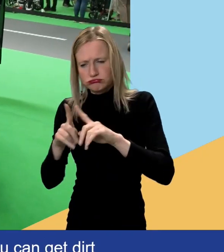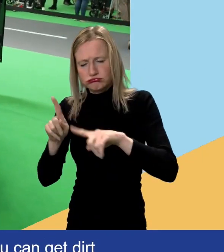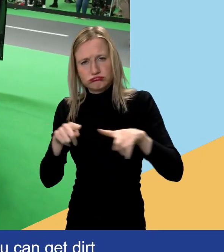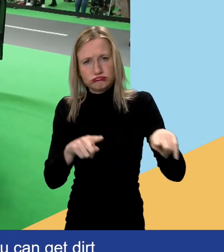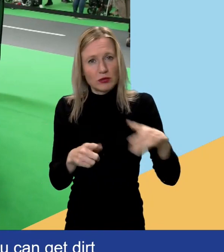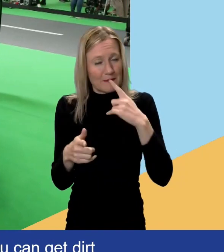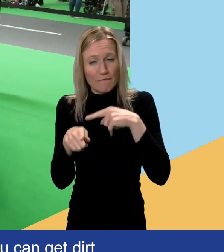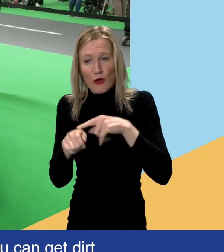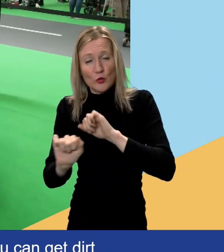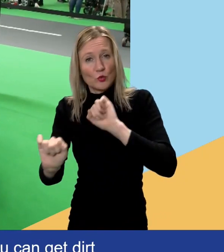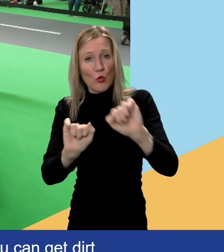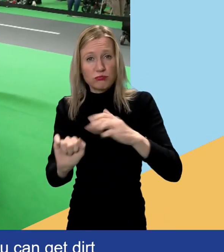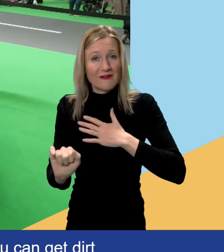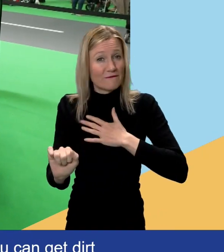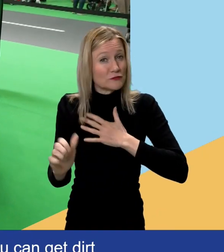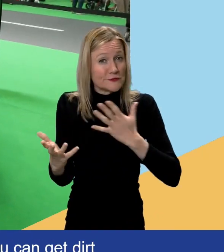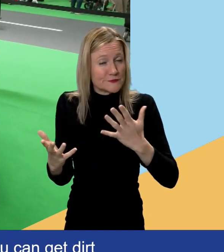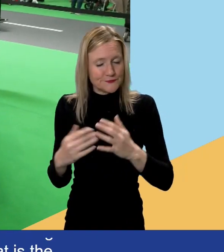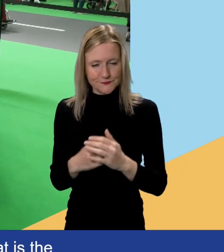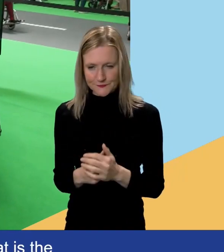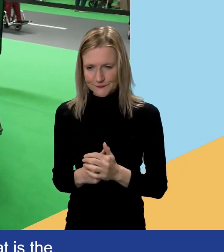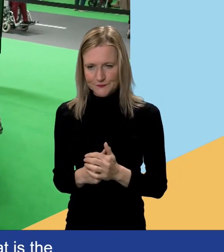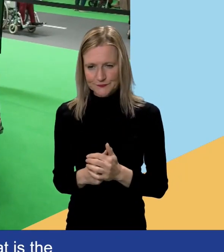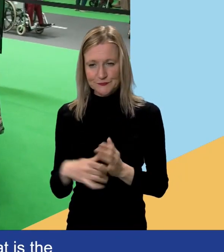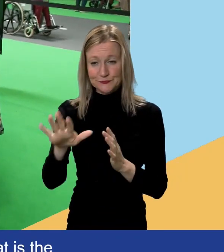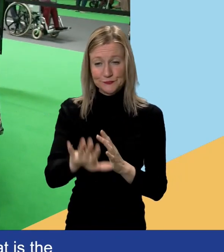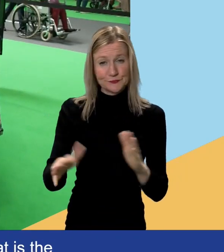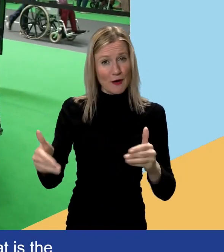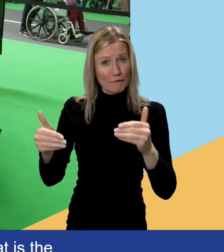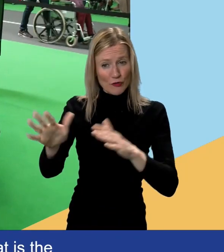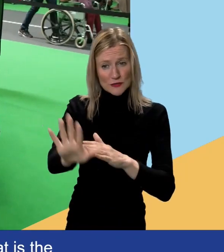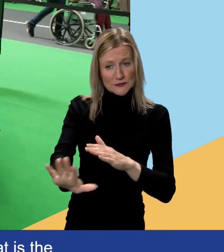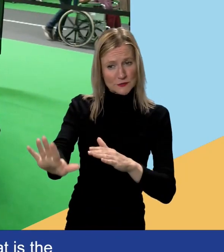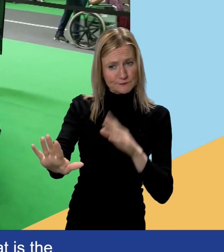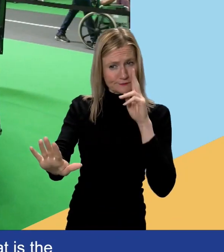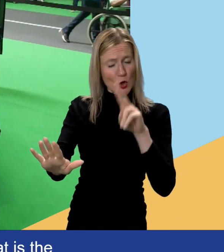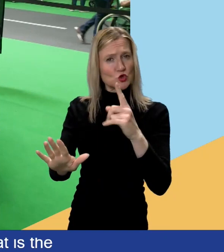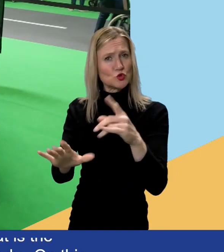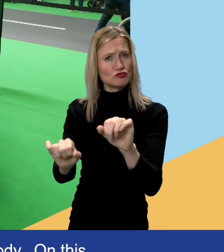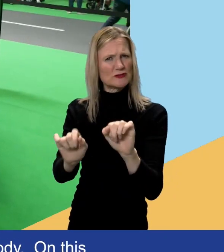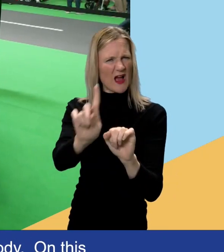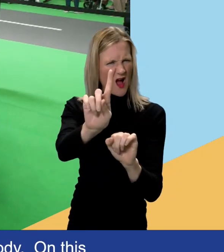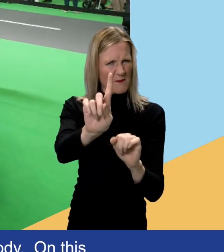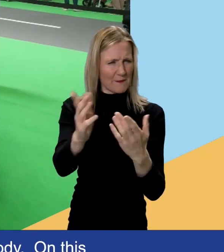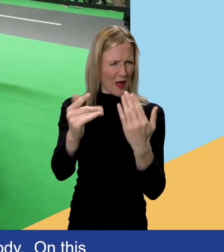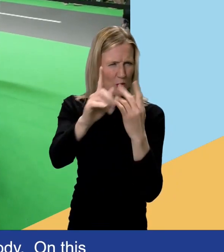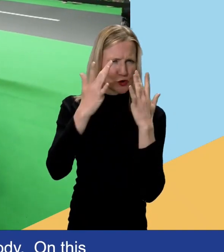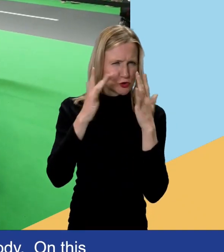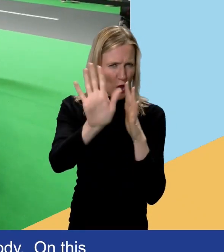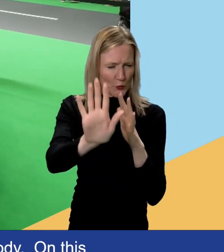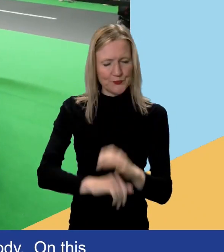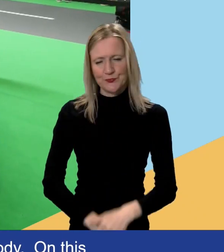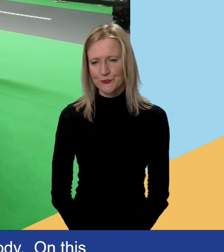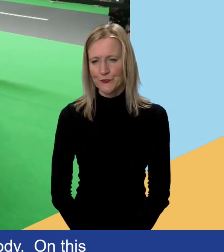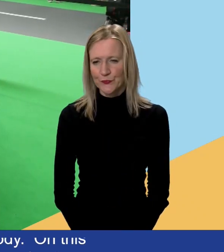It's something for everybody. On this one, you can see at the front here, these two restraints. I'm going to go and get one, actually, if that's all right. All right, yeah.